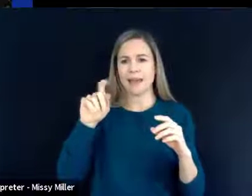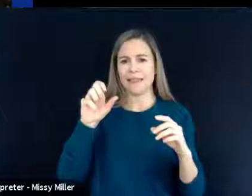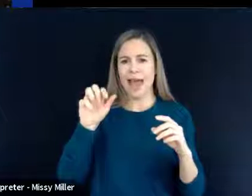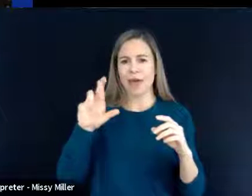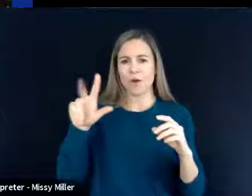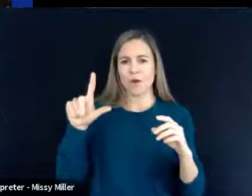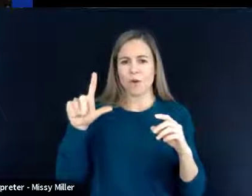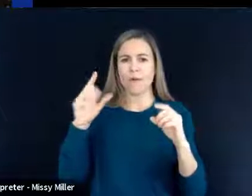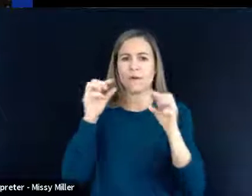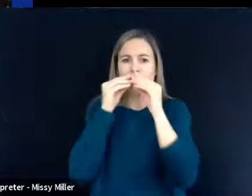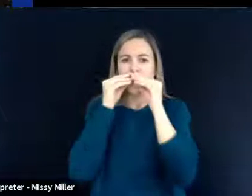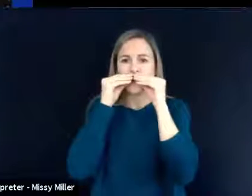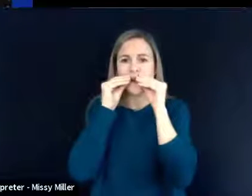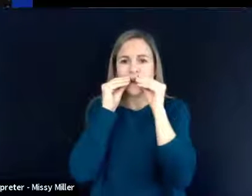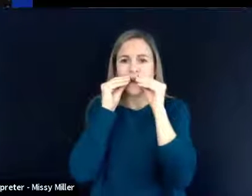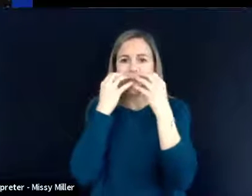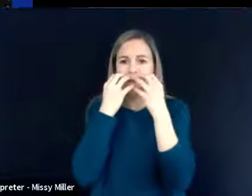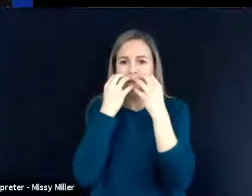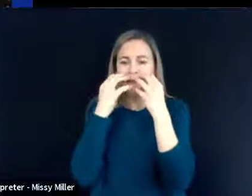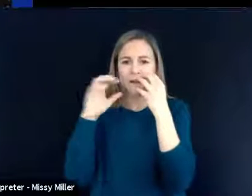cleft palate, cleft lip.